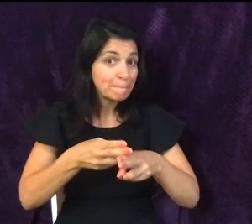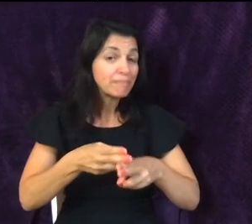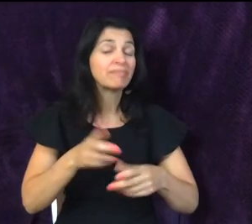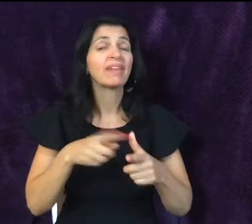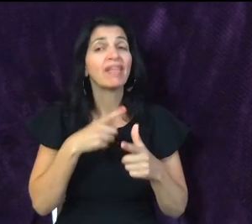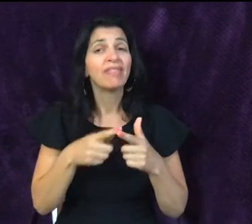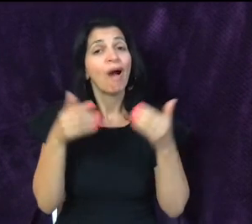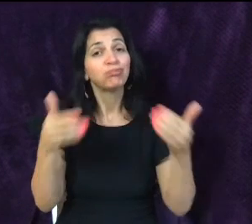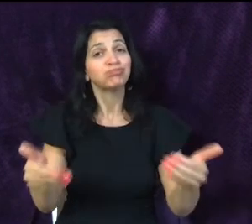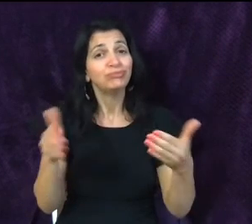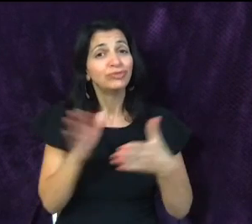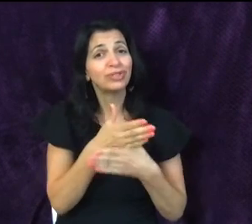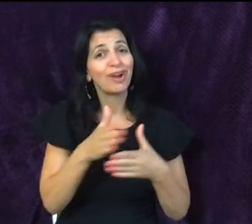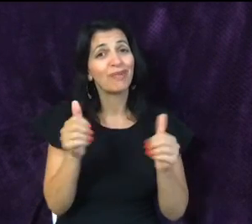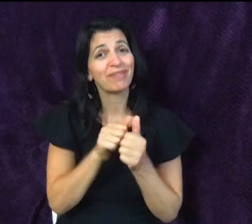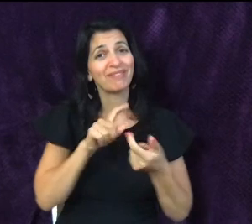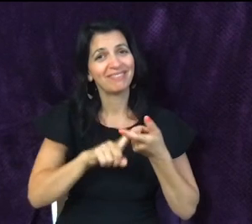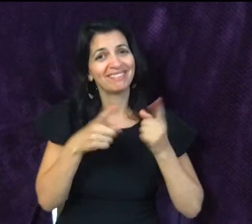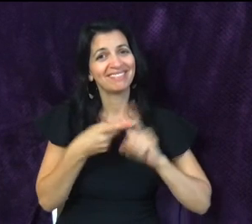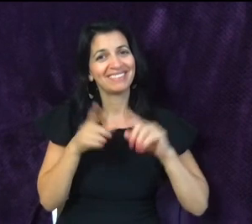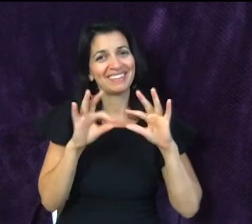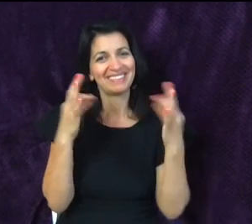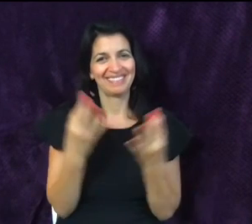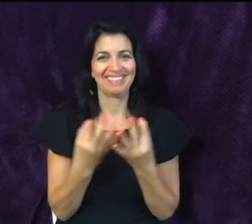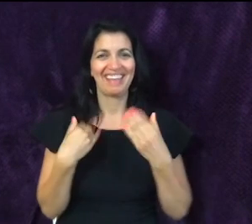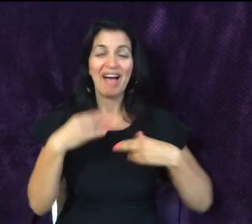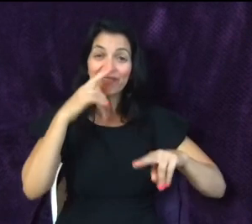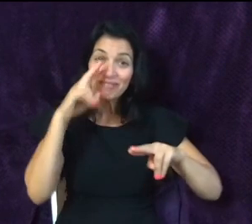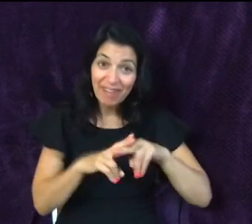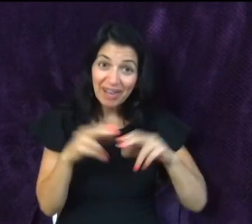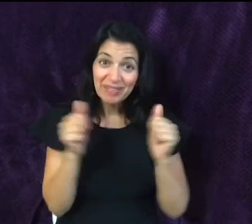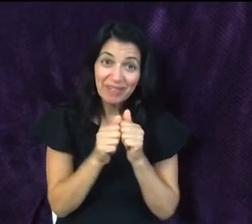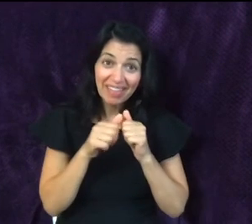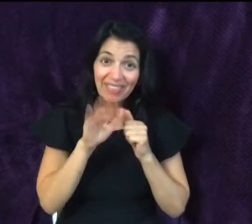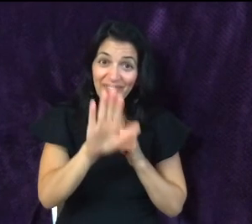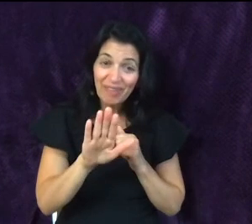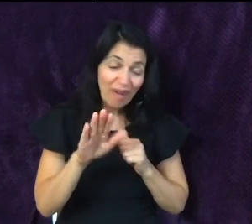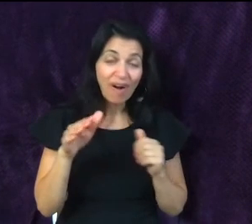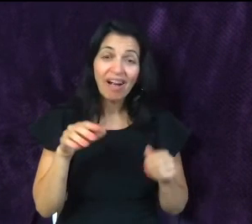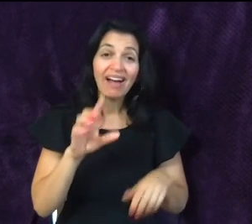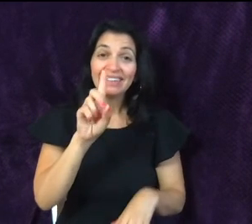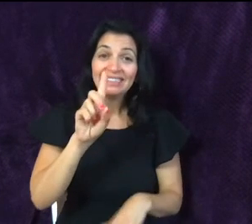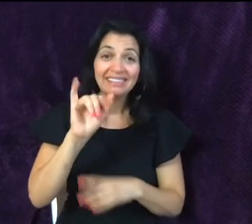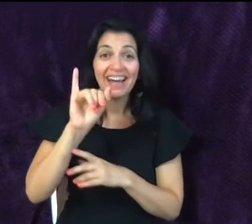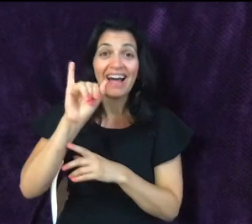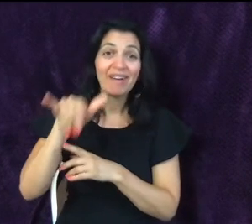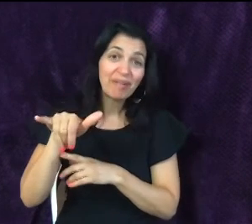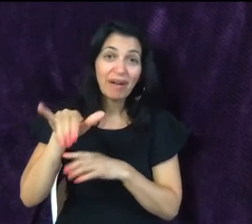friends and family. Have fun with your new DIY band. See you next time!